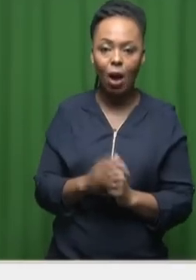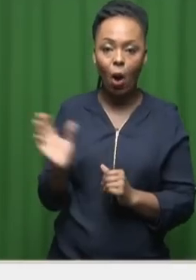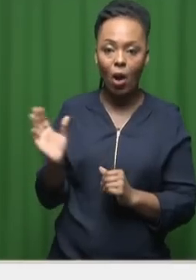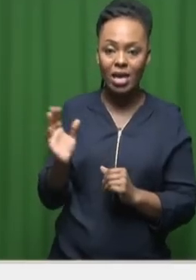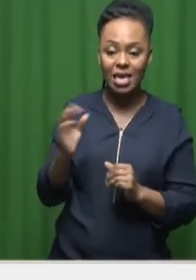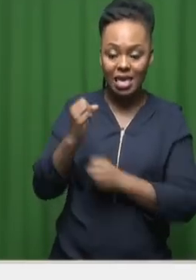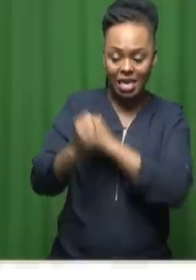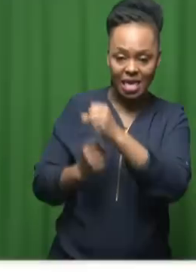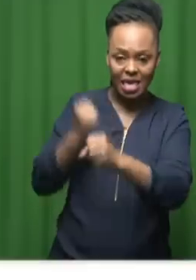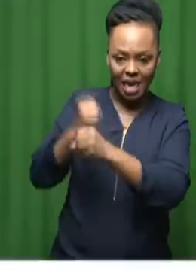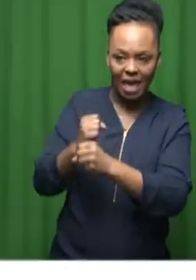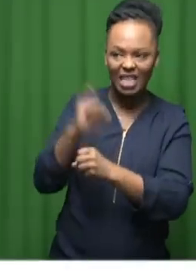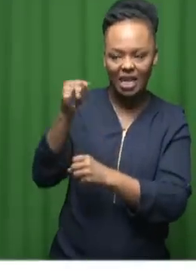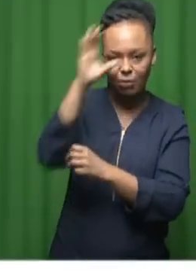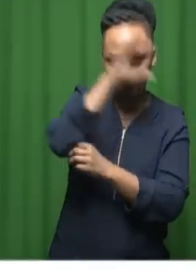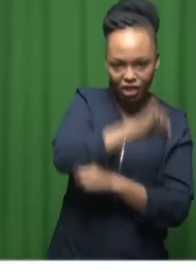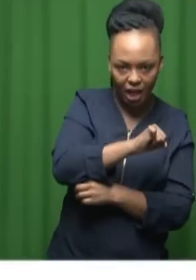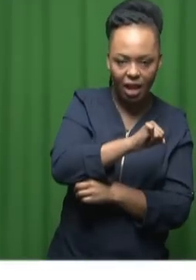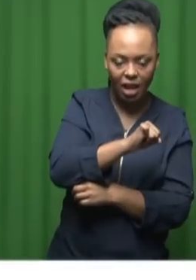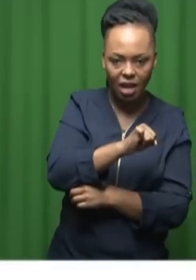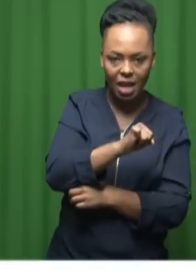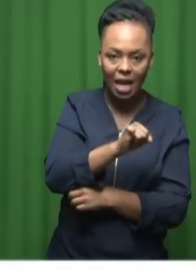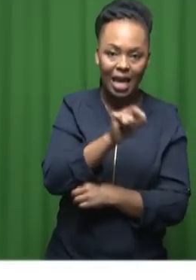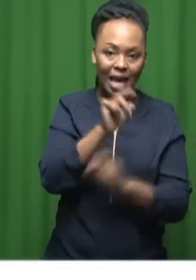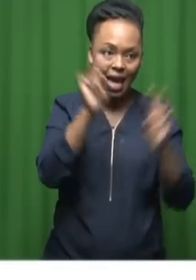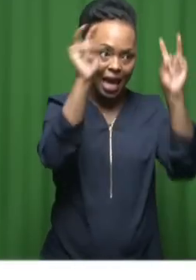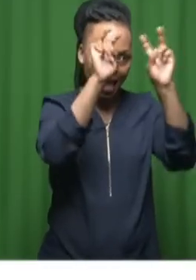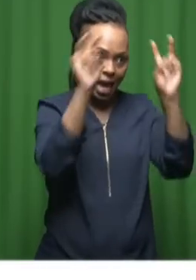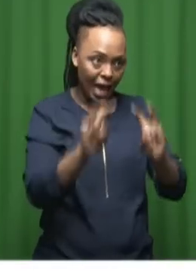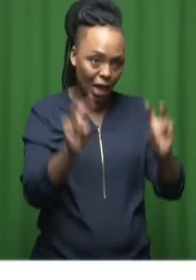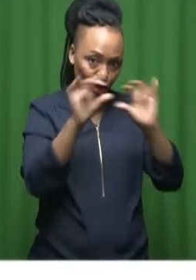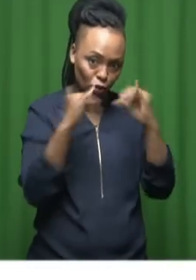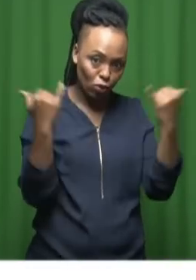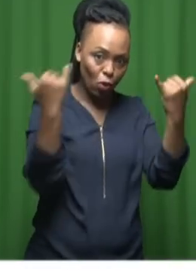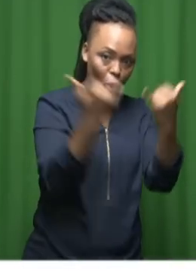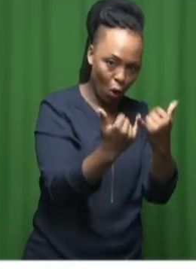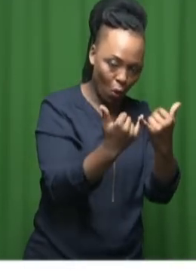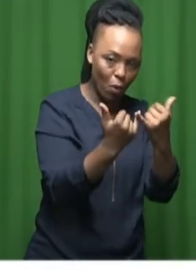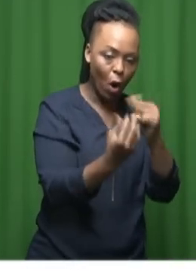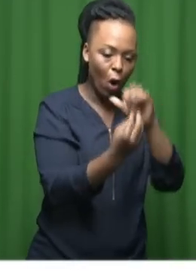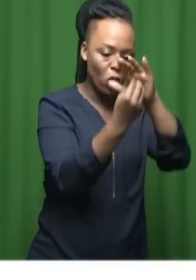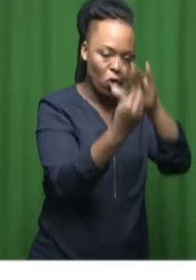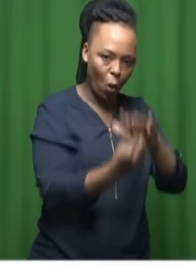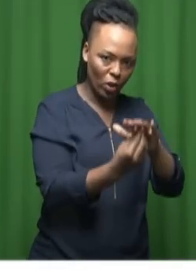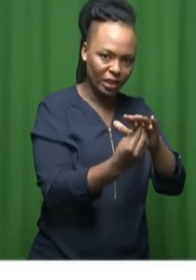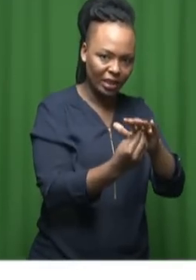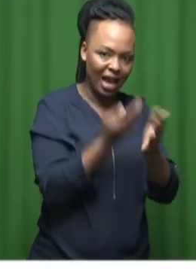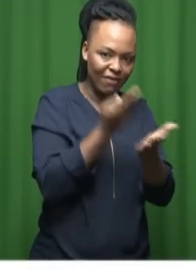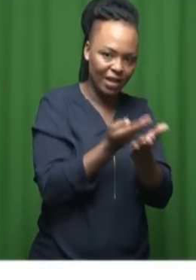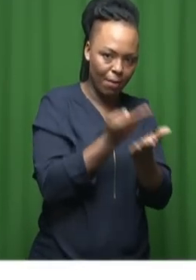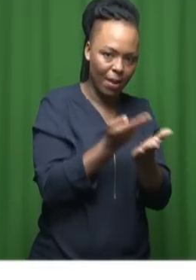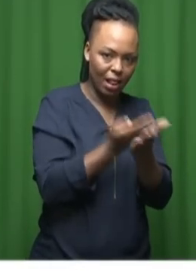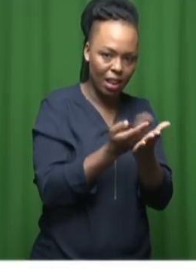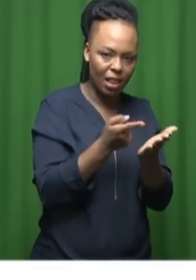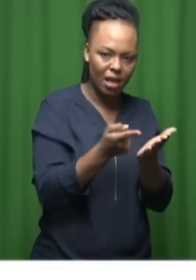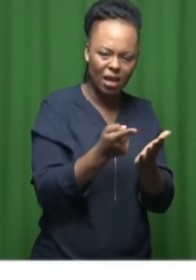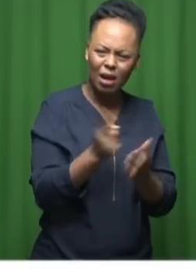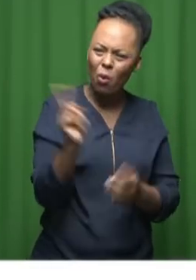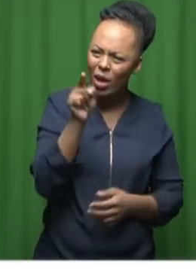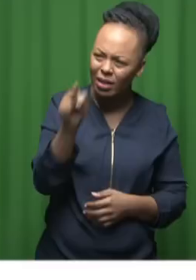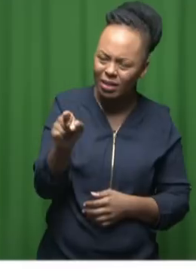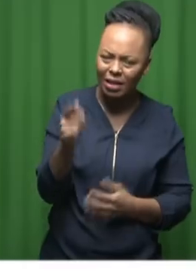this year. So this is the Eskom coal fleet availability factor, or the capacity factor. What should it